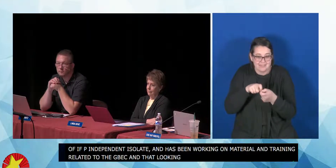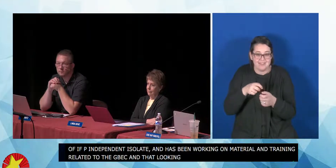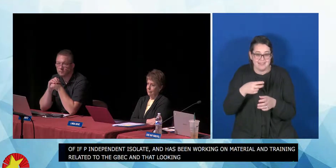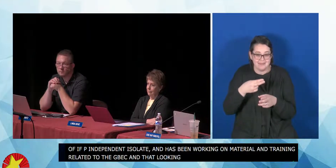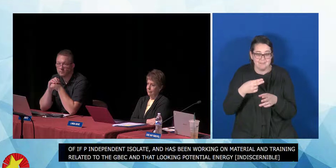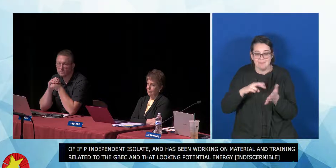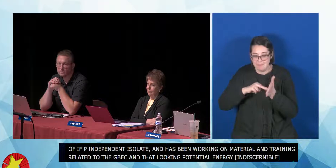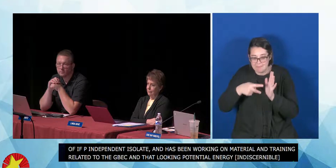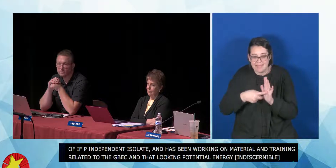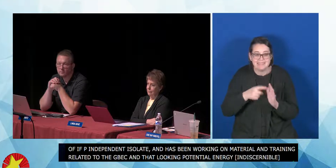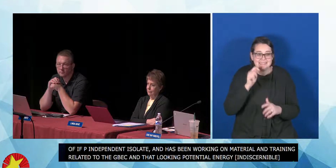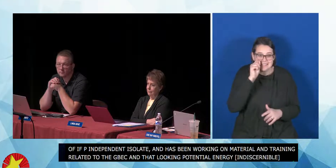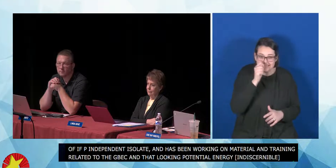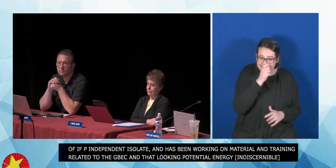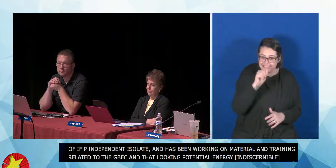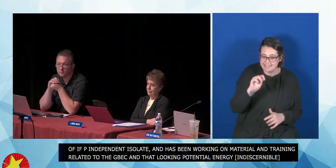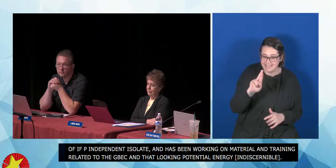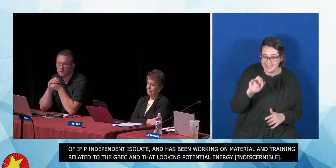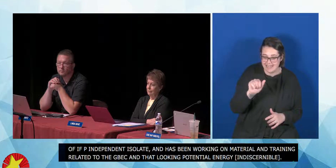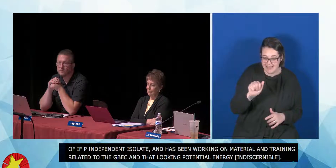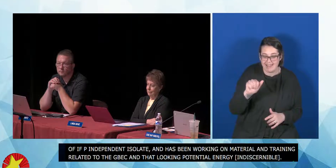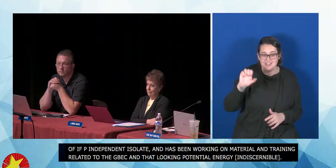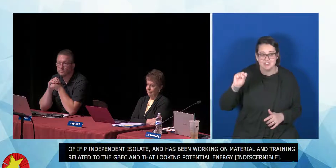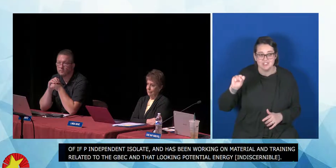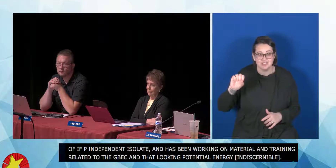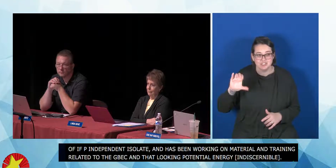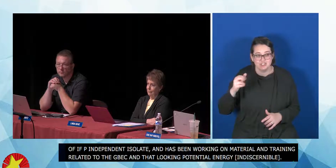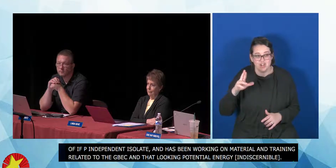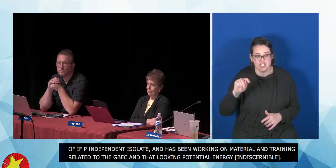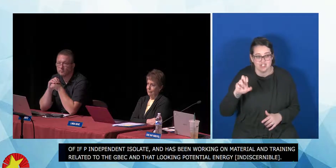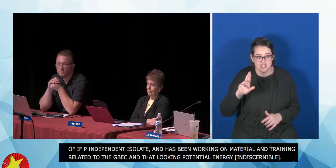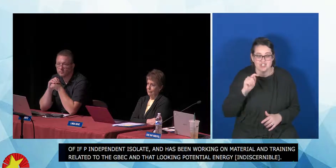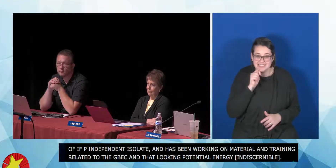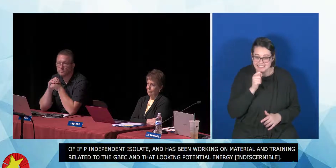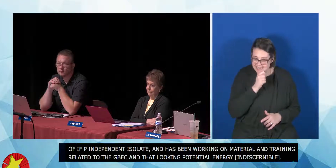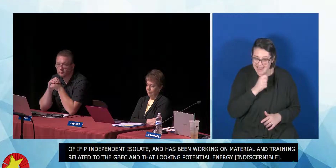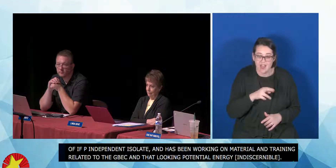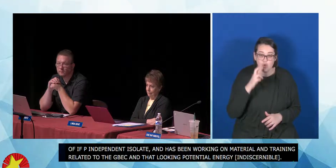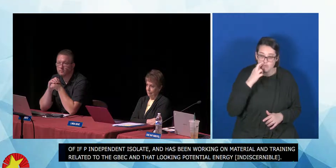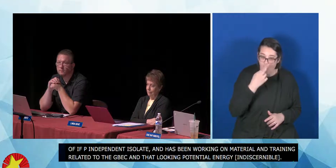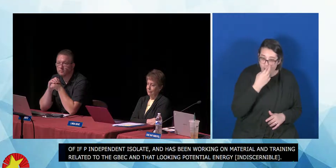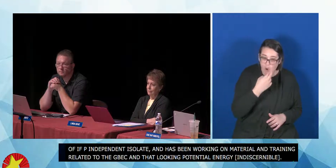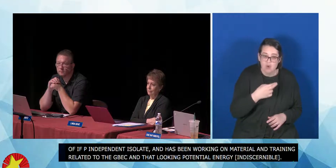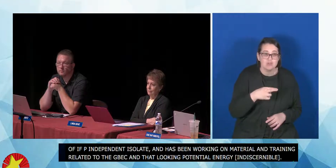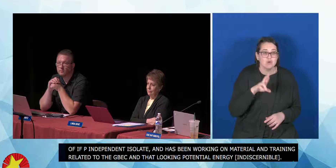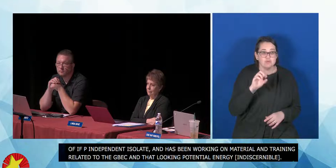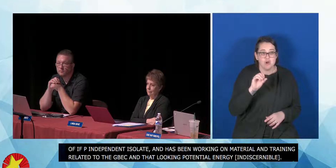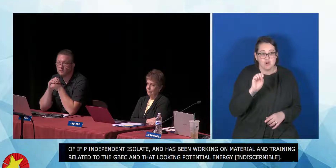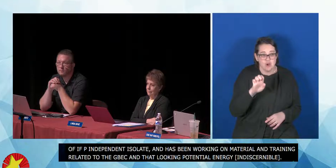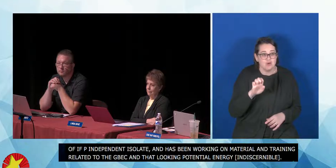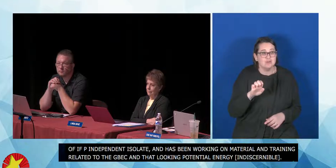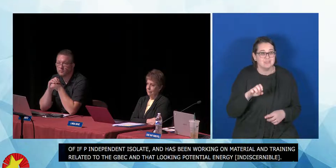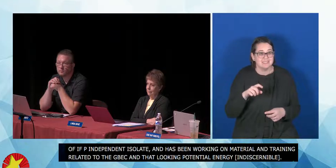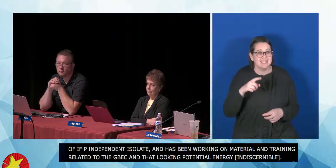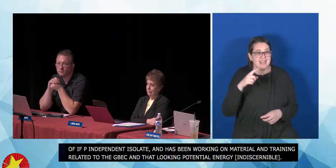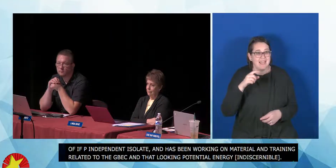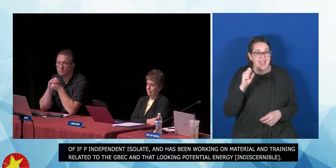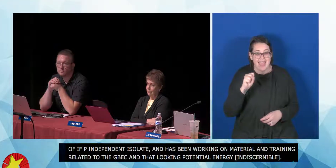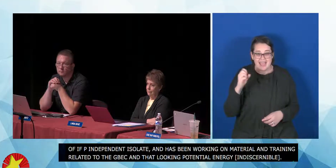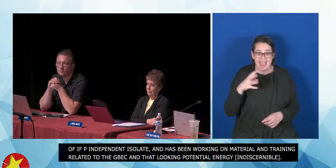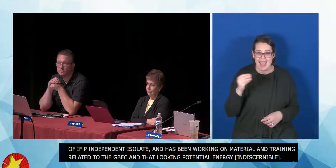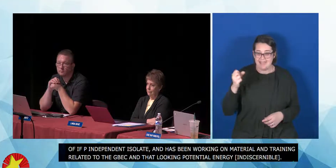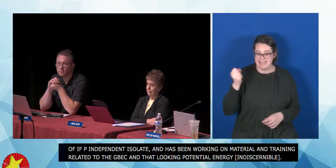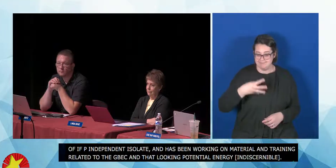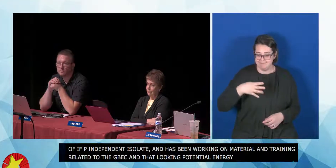Rose Andrea Cola, and in new addition, Michael Olivier. So we have the pieces in